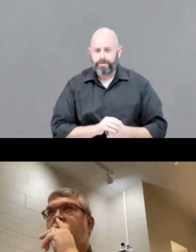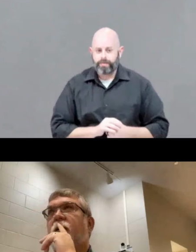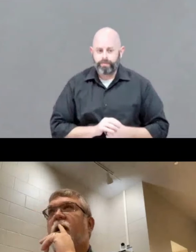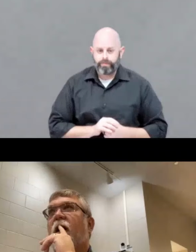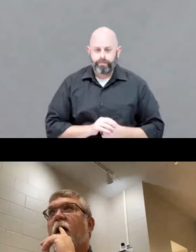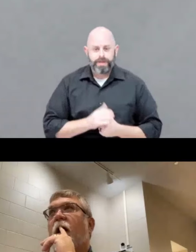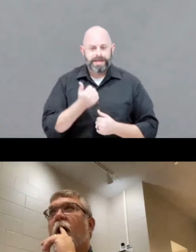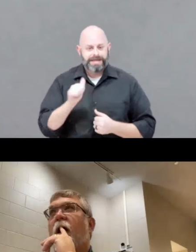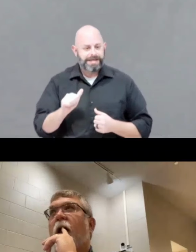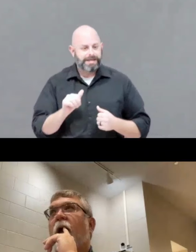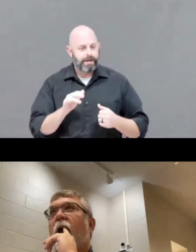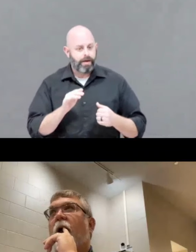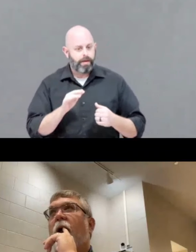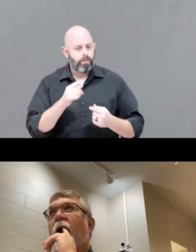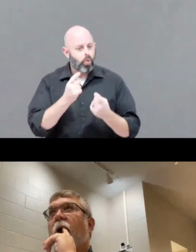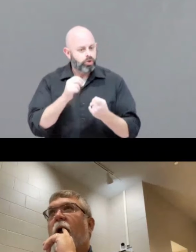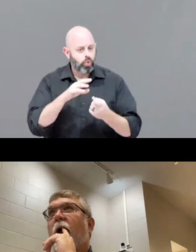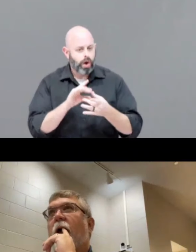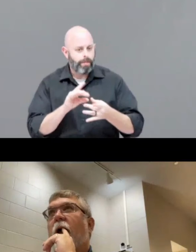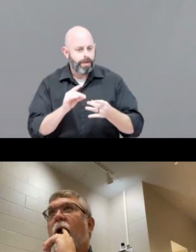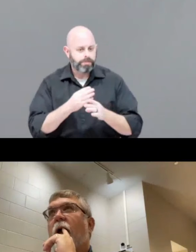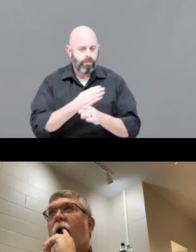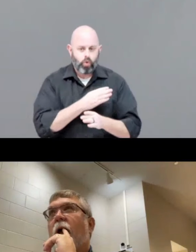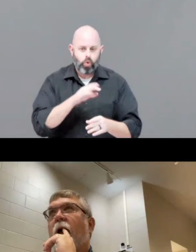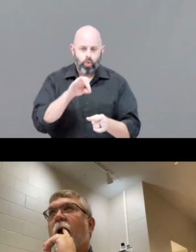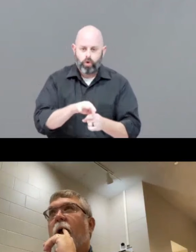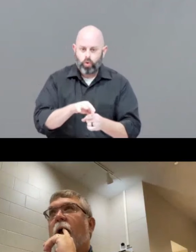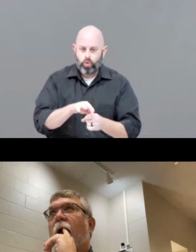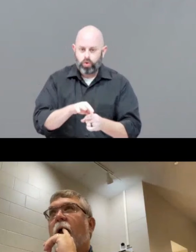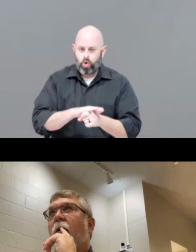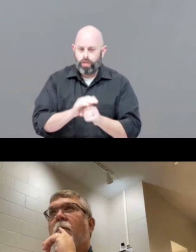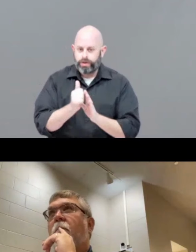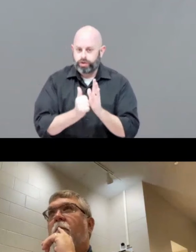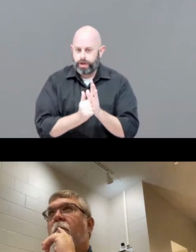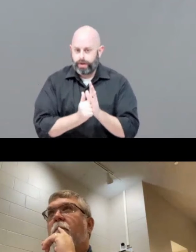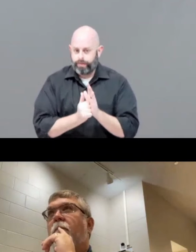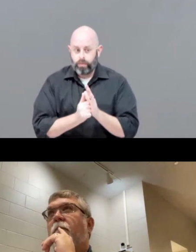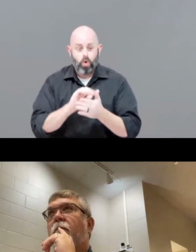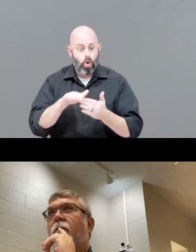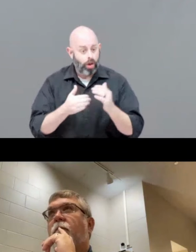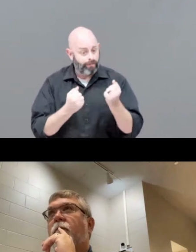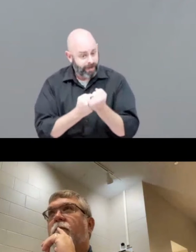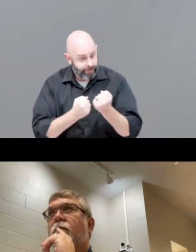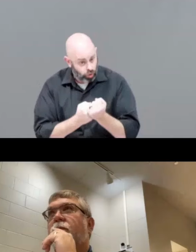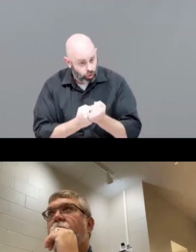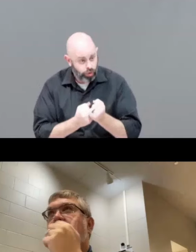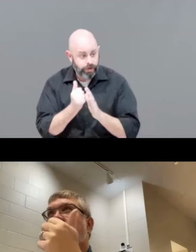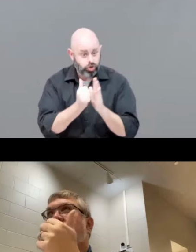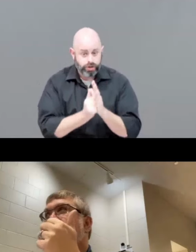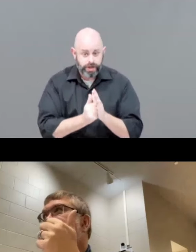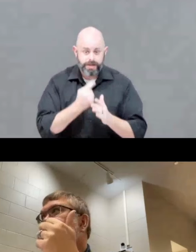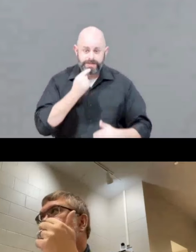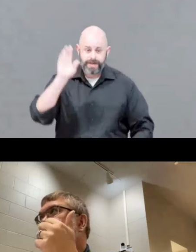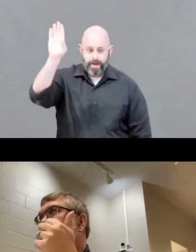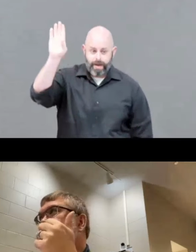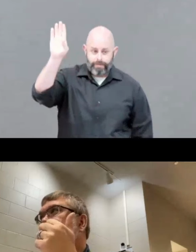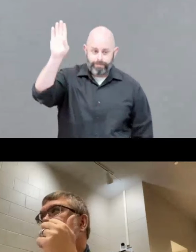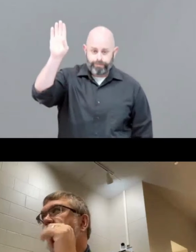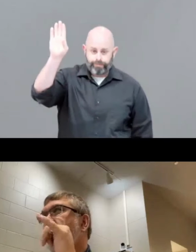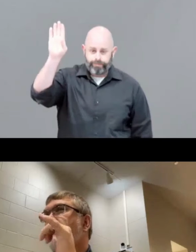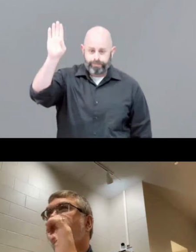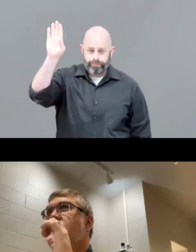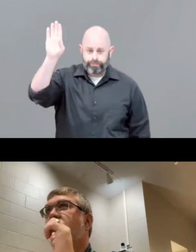Second. Any questions or comments before we call for the vote? All in favor of the agenda, say aye. Say